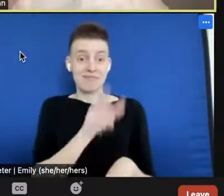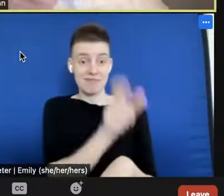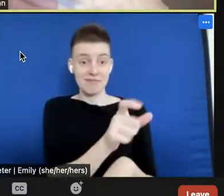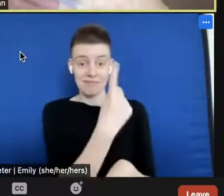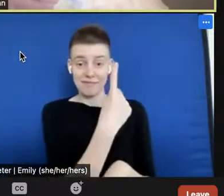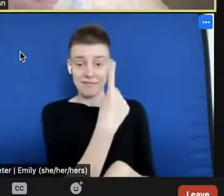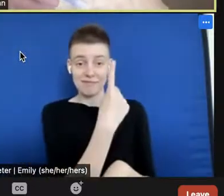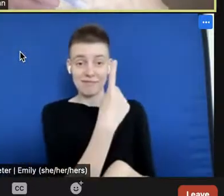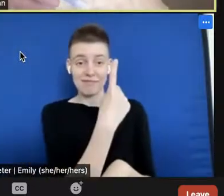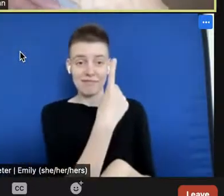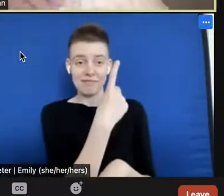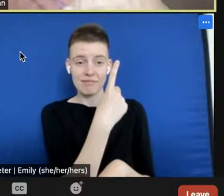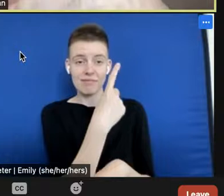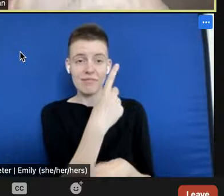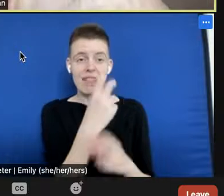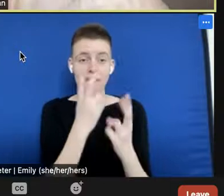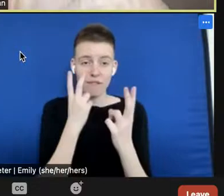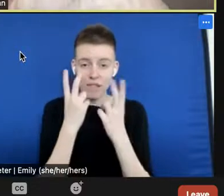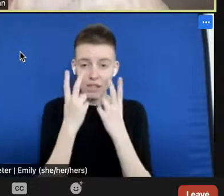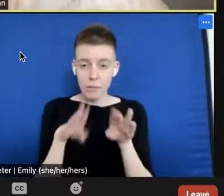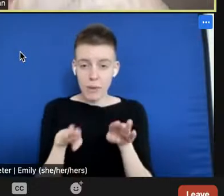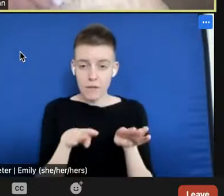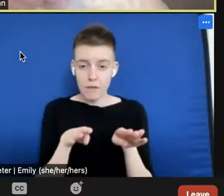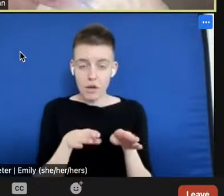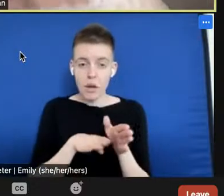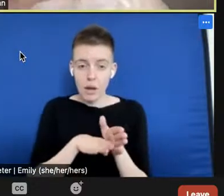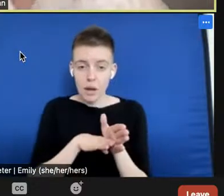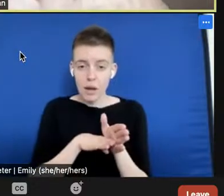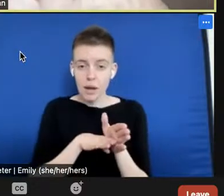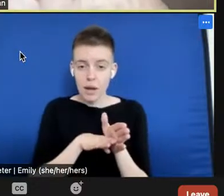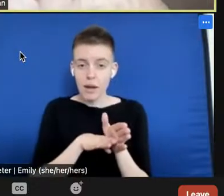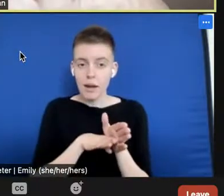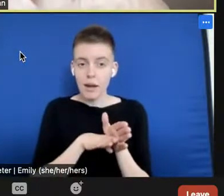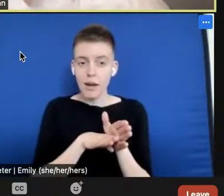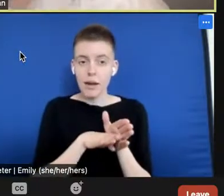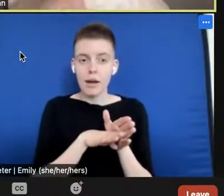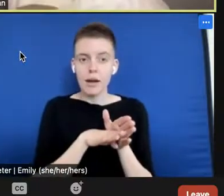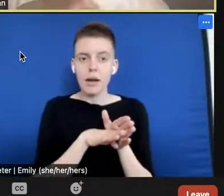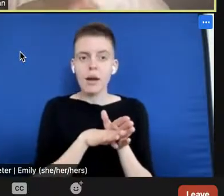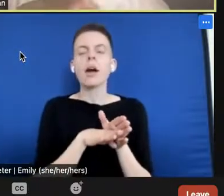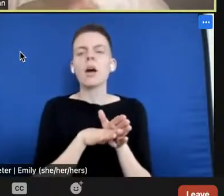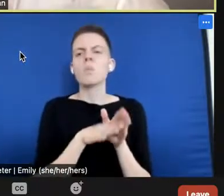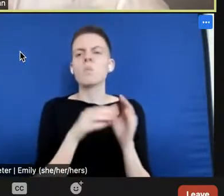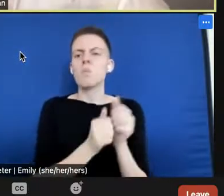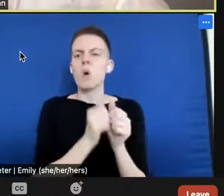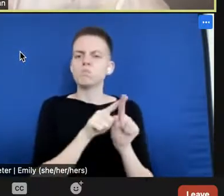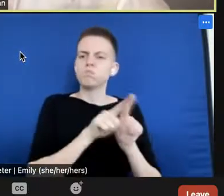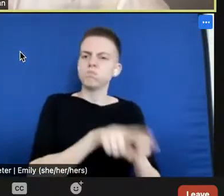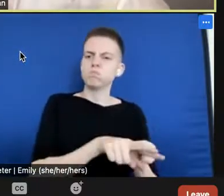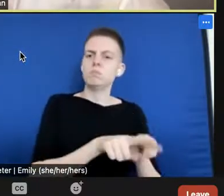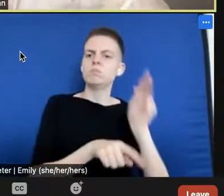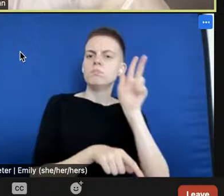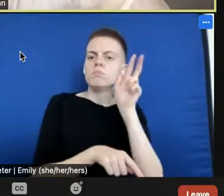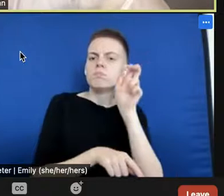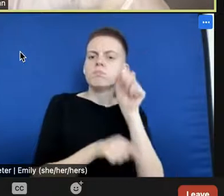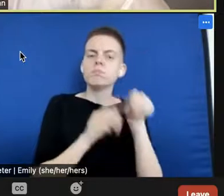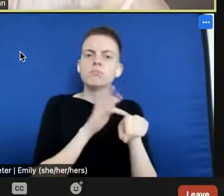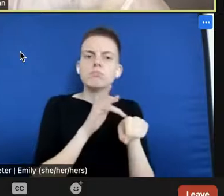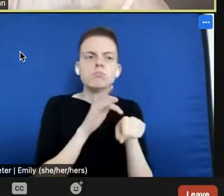is just emerging, and where we know that tactile and auditory are the most reliable ways to interact